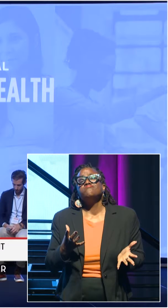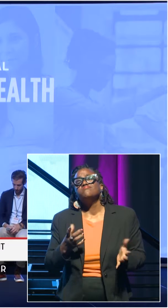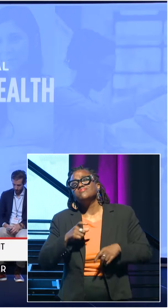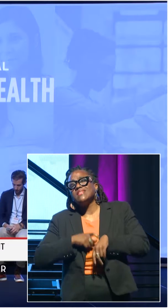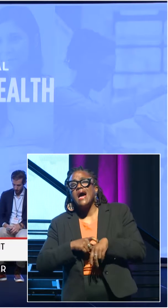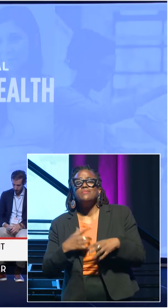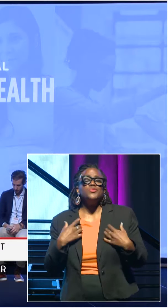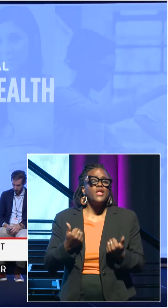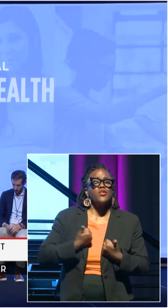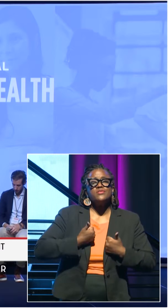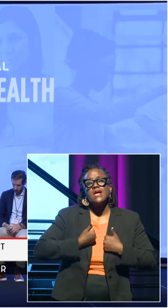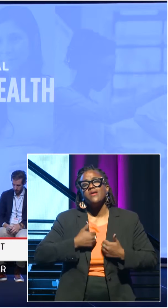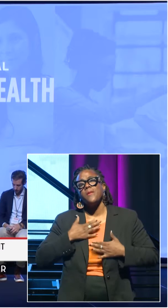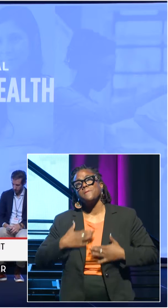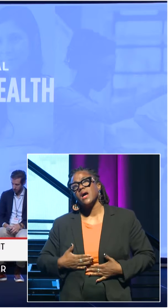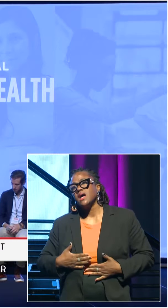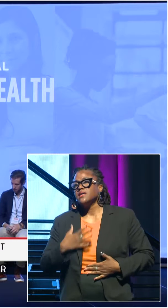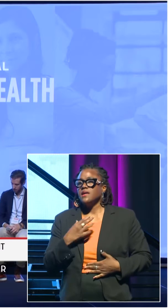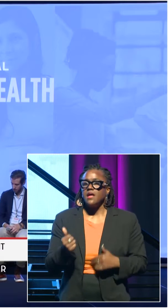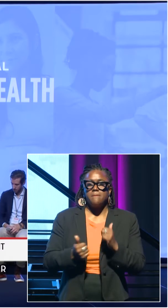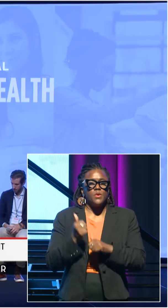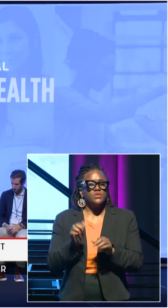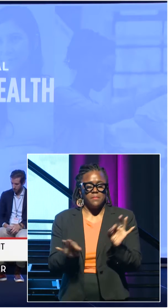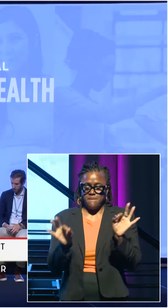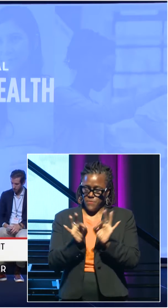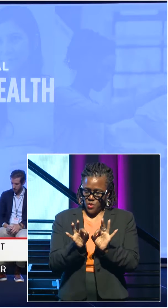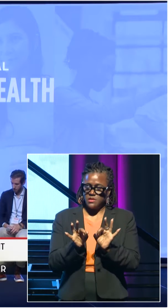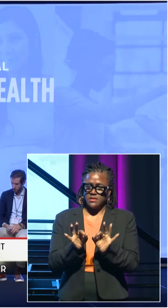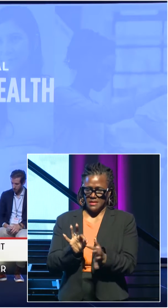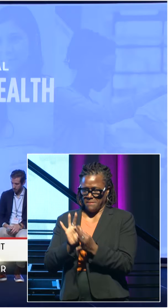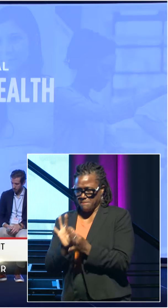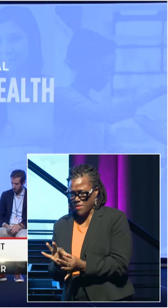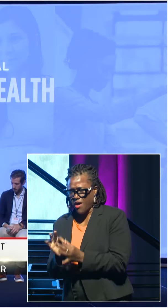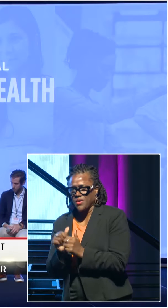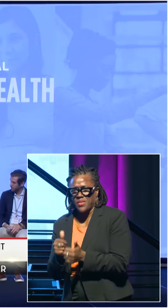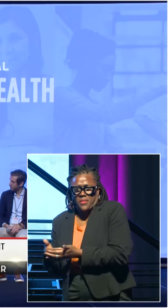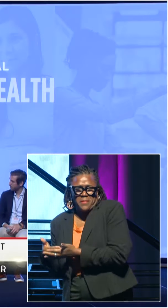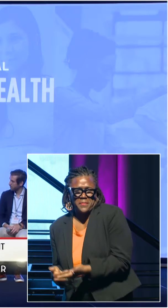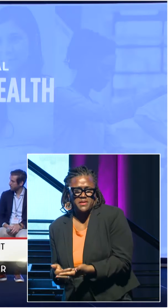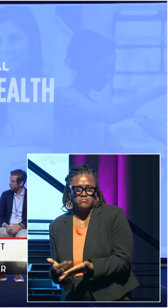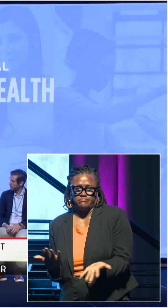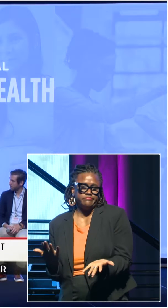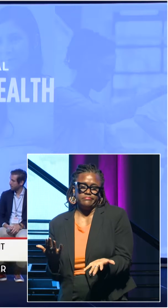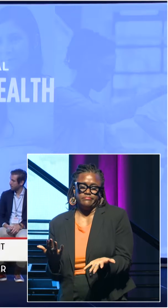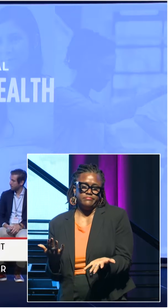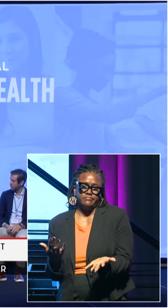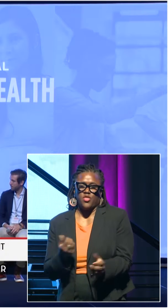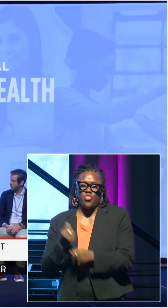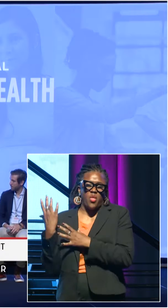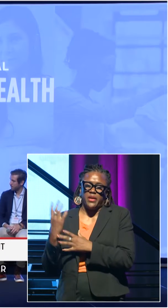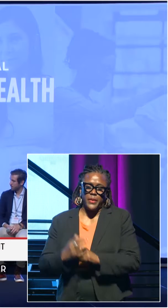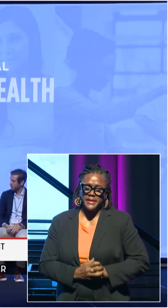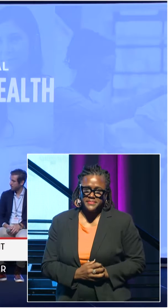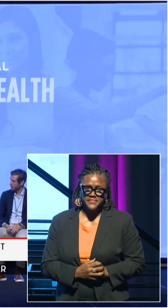ourselves, heal our body, and most importantly, bond with our child. Thank